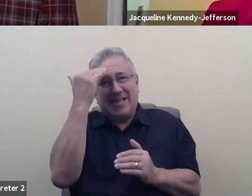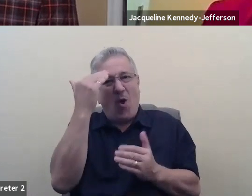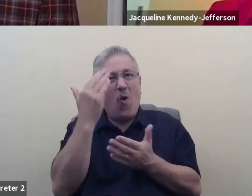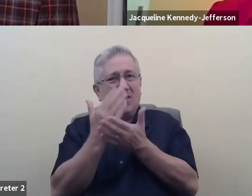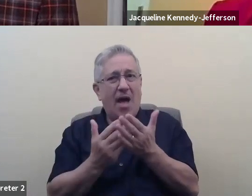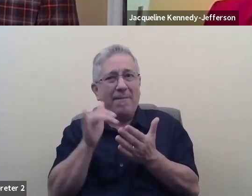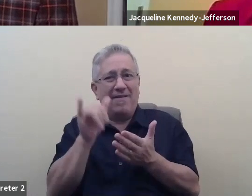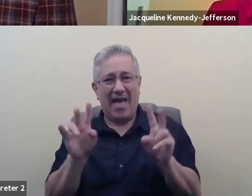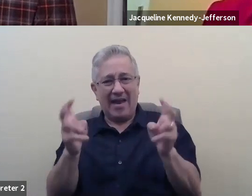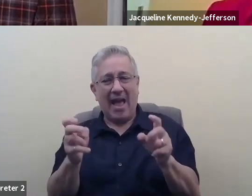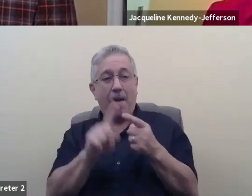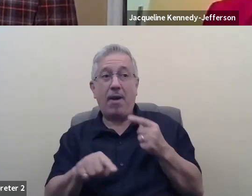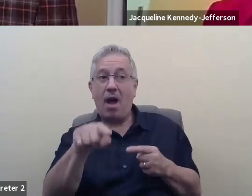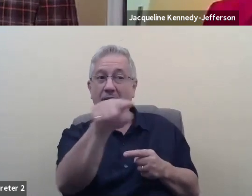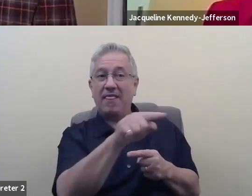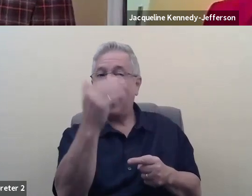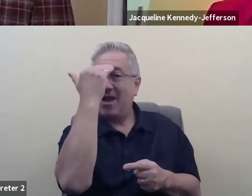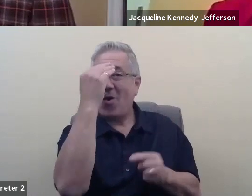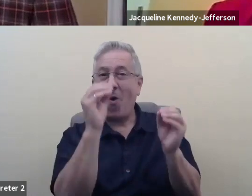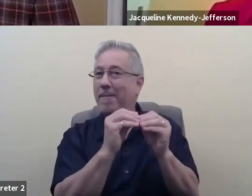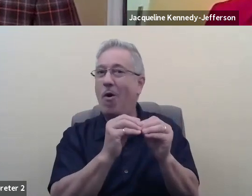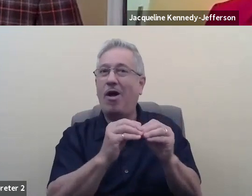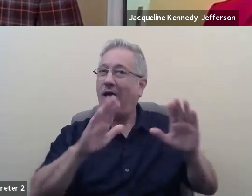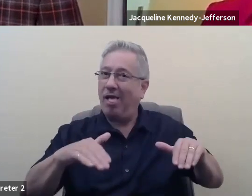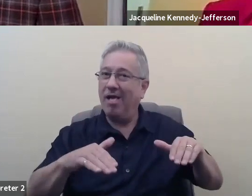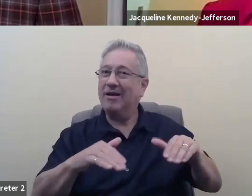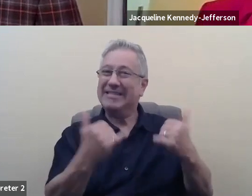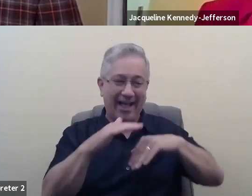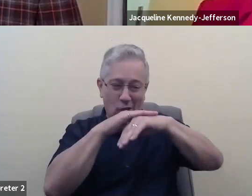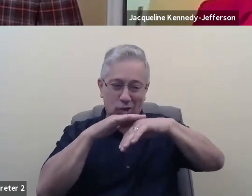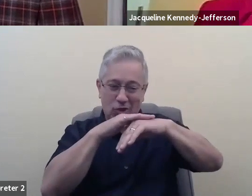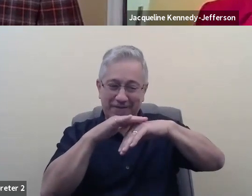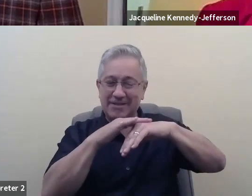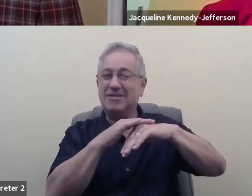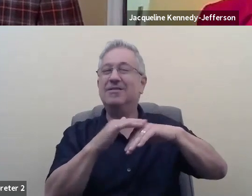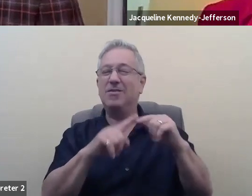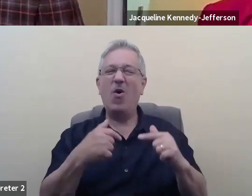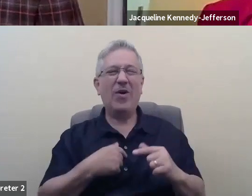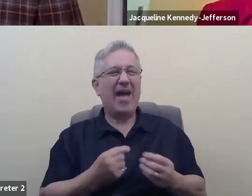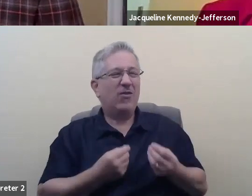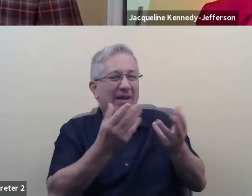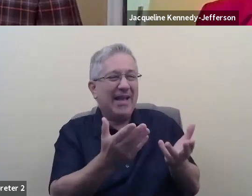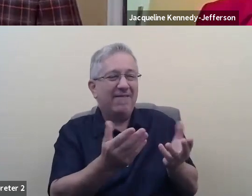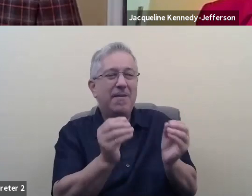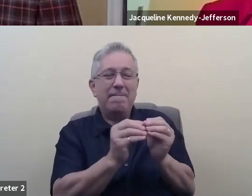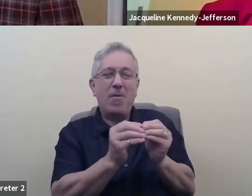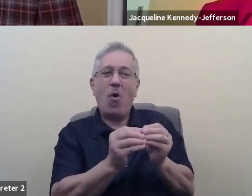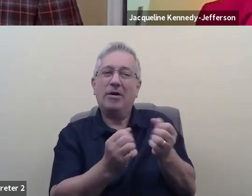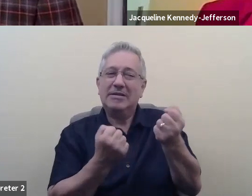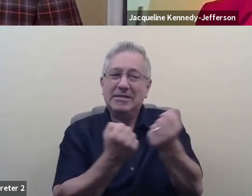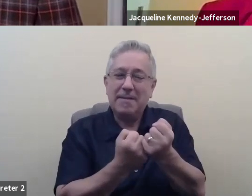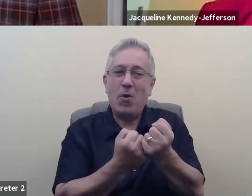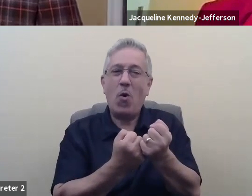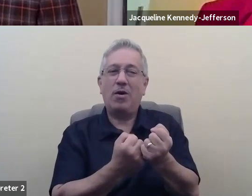again, broadening that definition of diversity, equity, and inclusion beyond just that of race, right? And how do we show up for and on